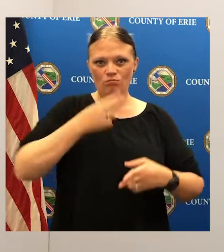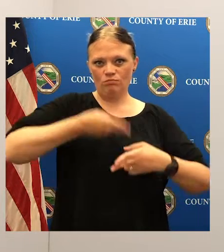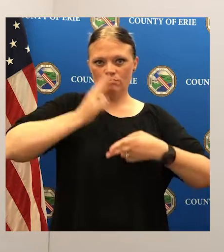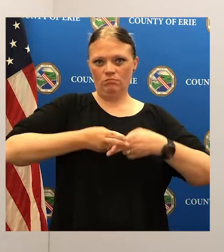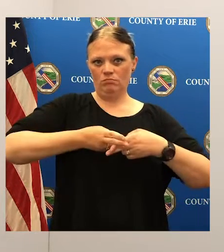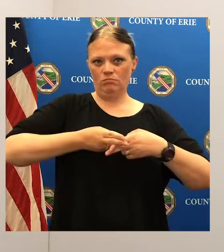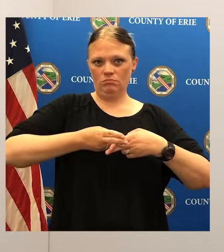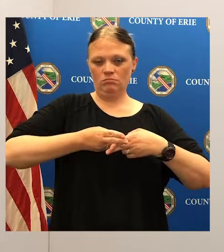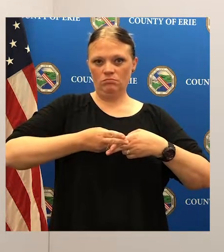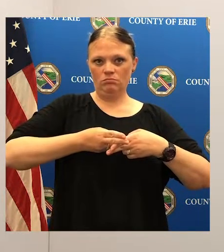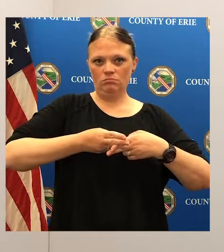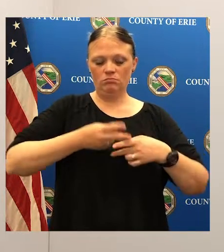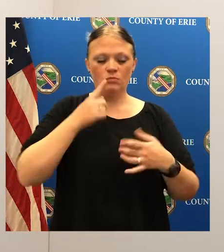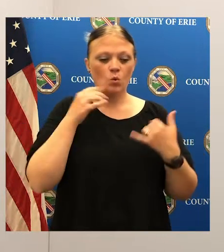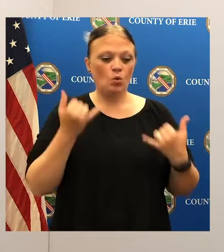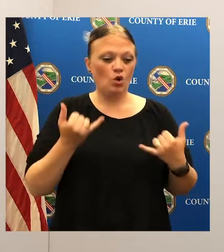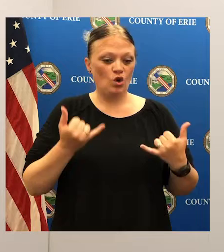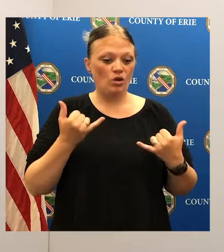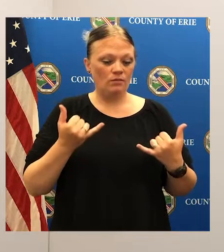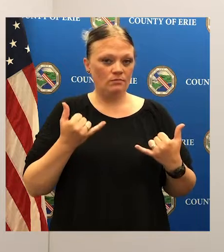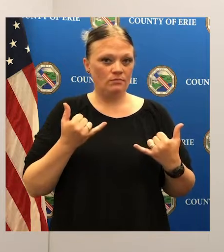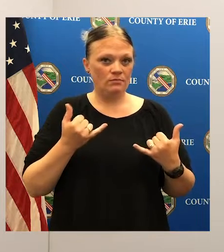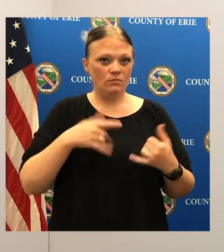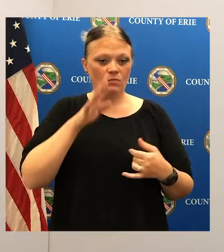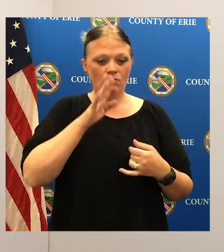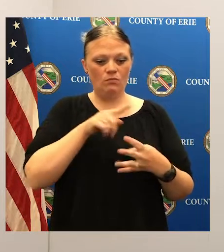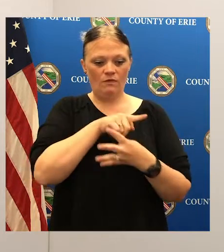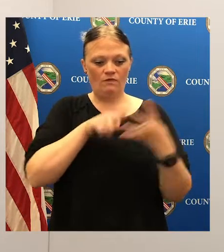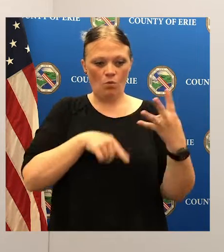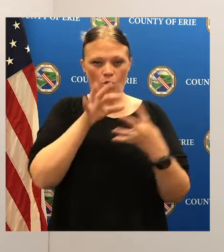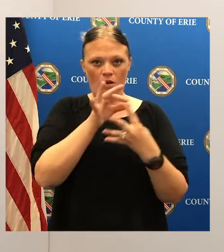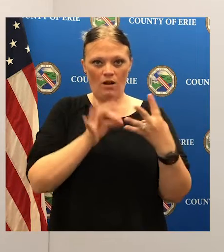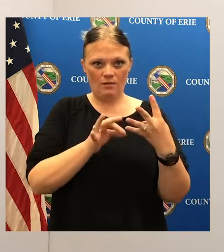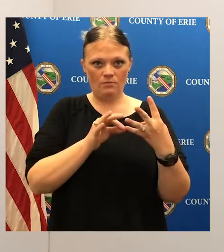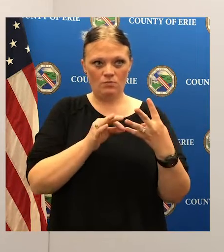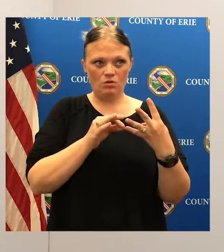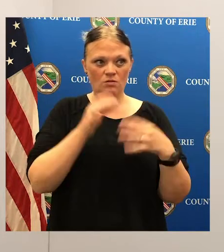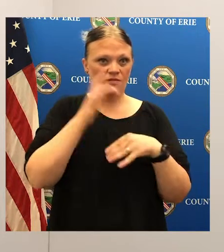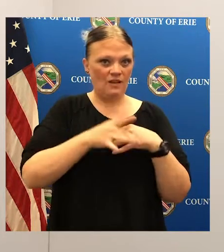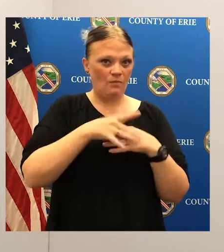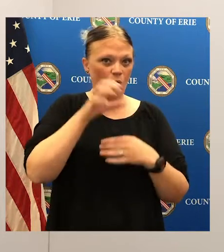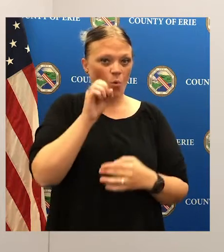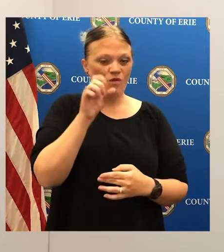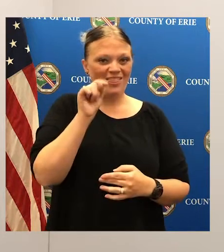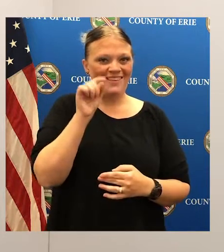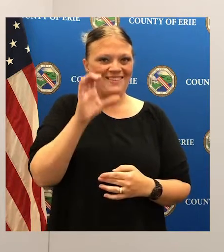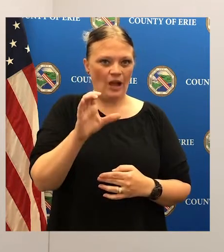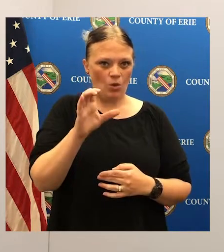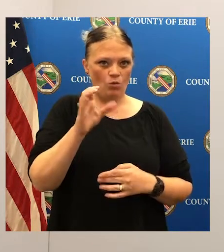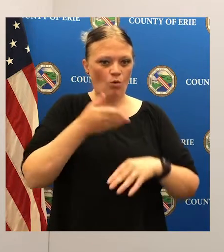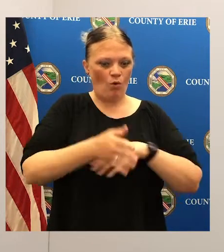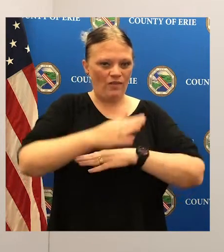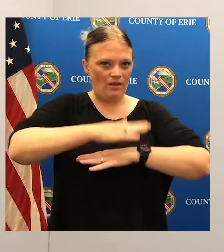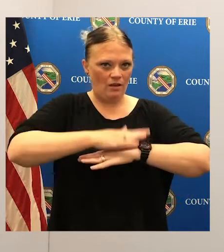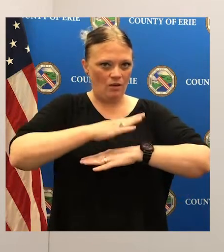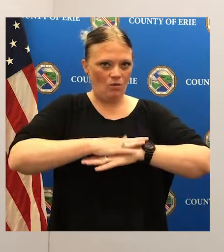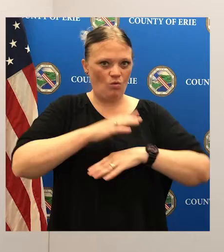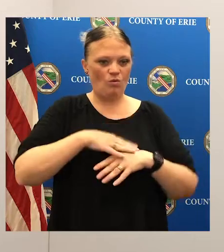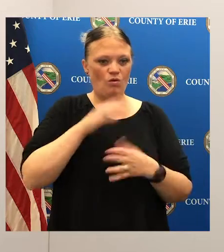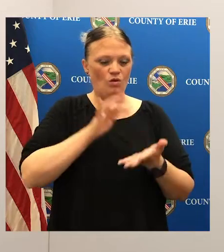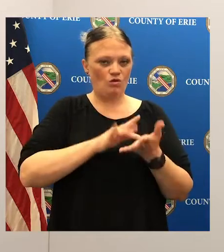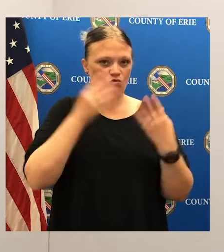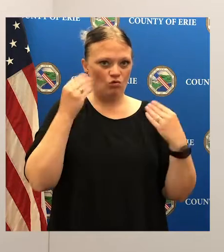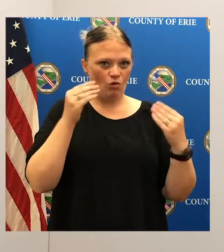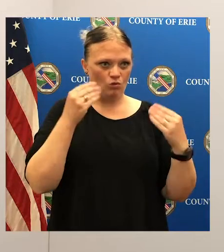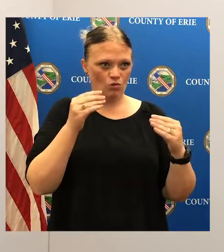the brand name for the drug. Currently today we're going to talk about the 4 options that are out available over the counter at a drugstore without a